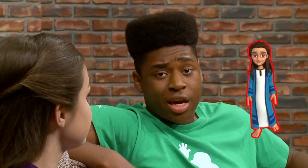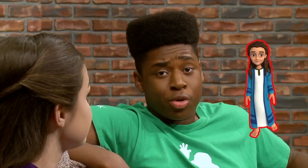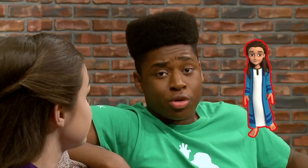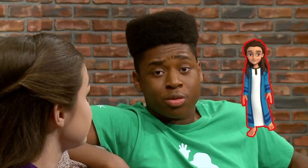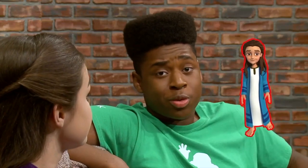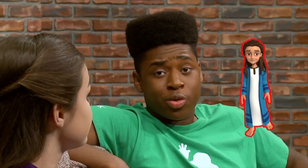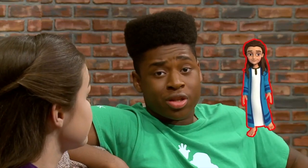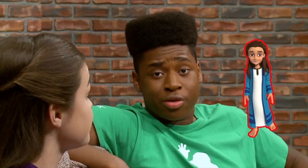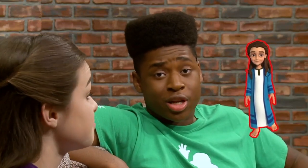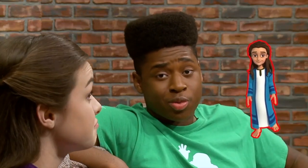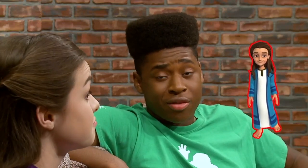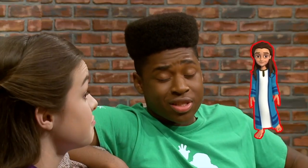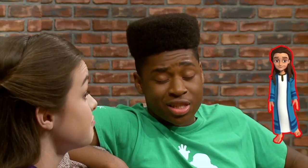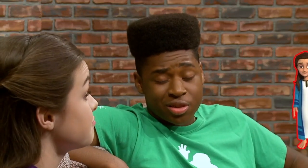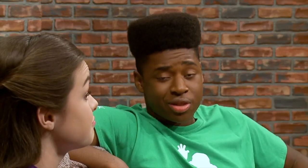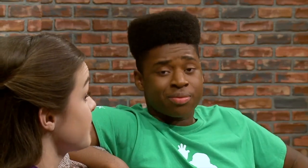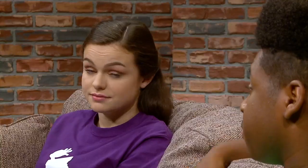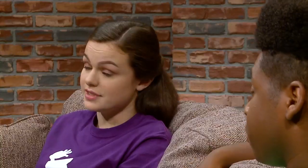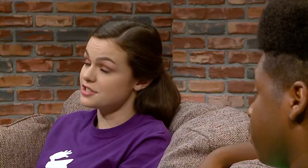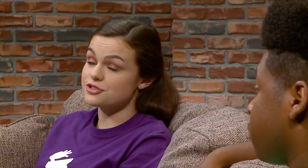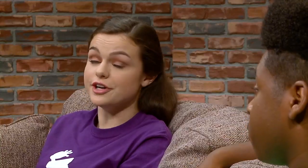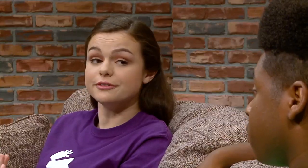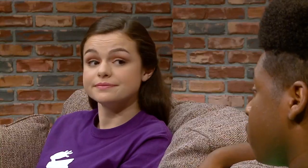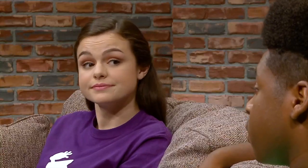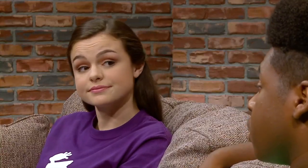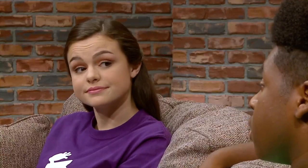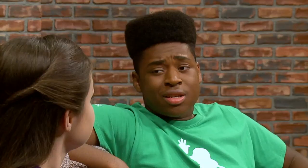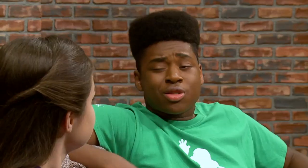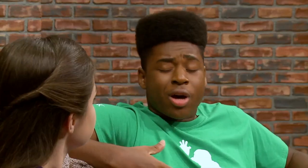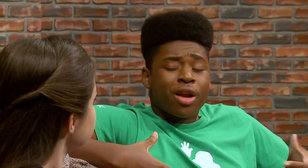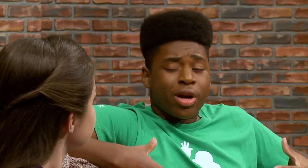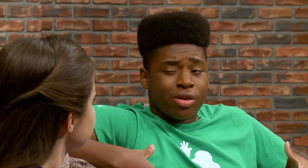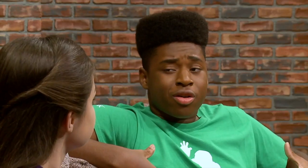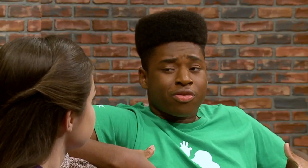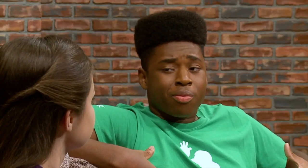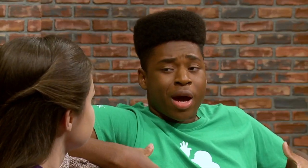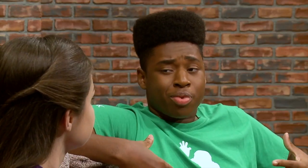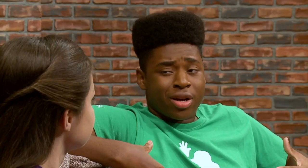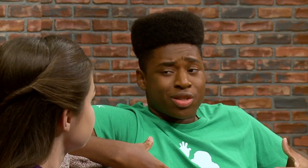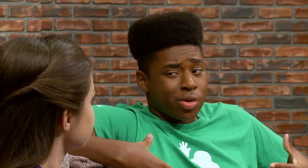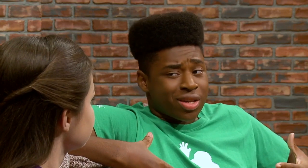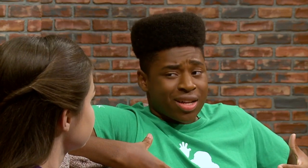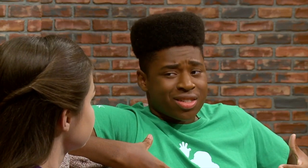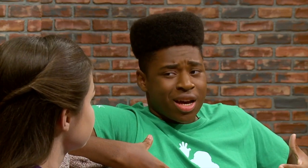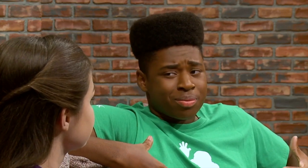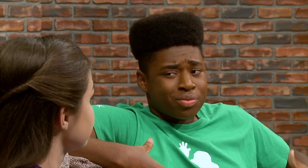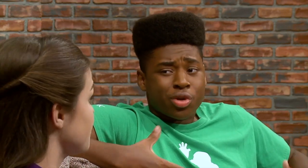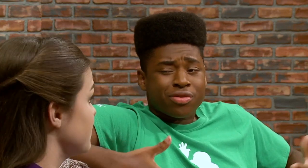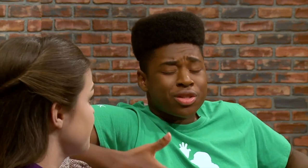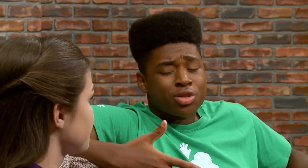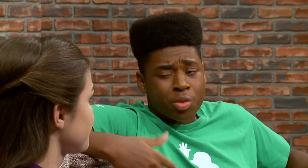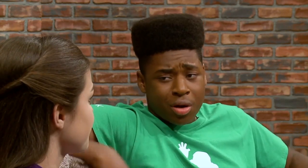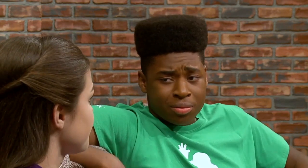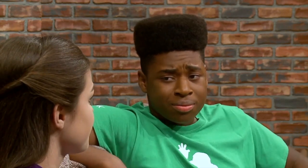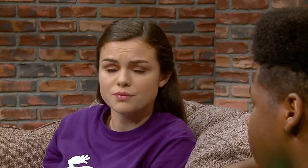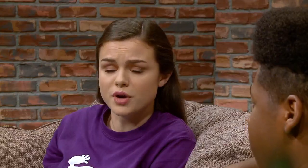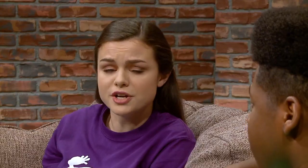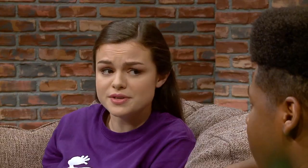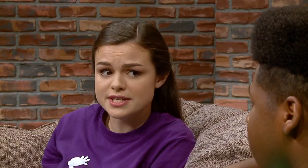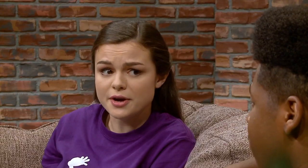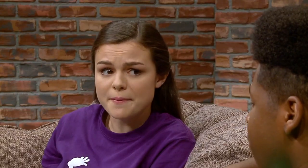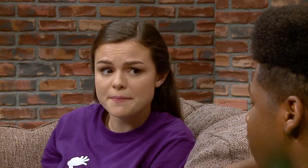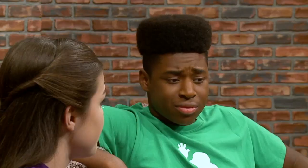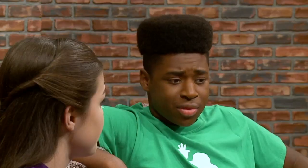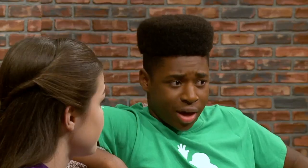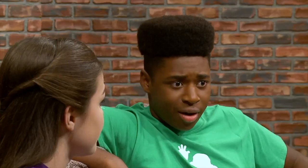her son Samuel grew up to be one of the greatest prophets in history. That's true. So how do I know if my prayers are worth God's time? What if they're too small? Want